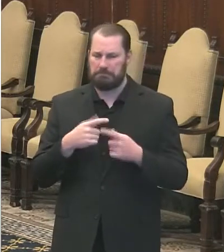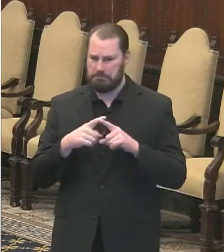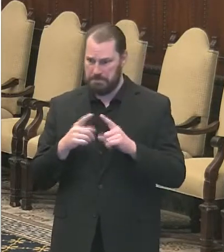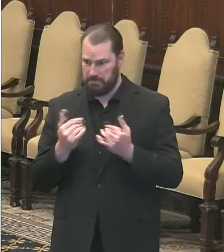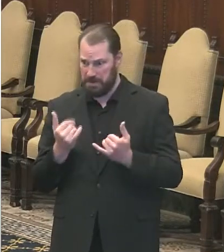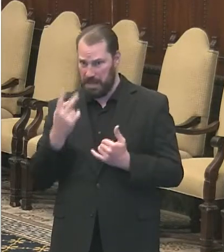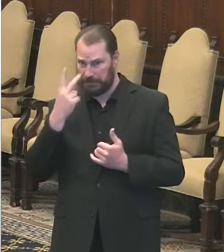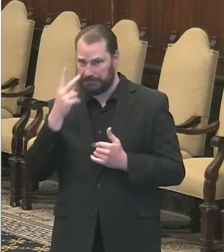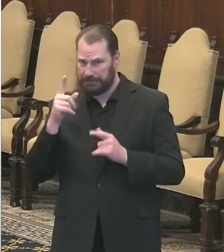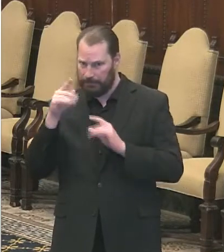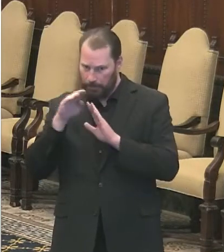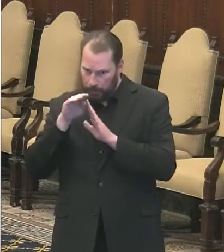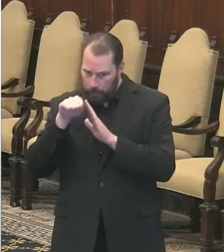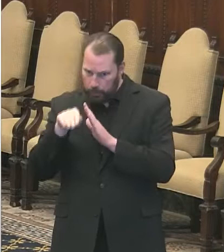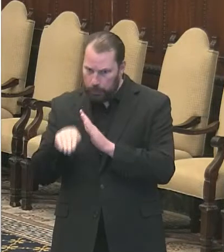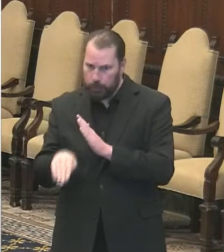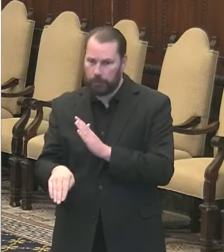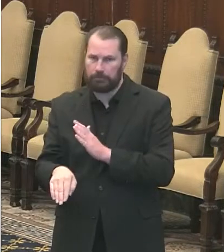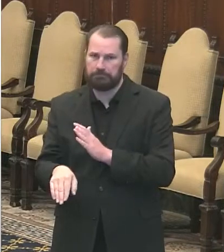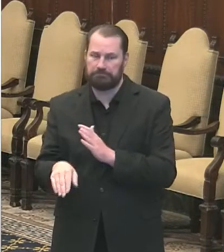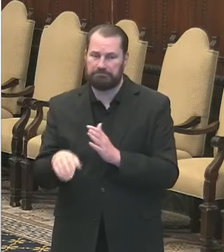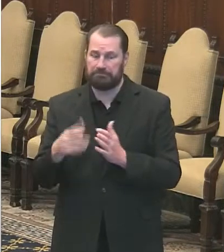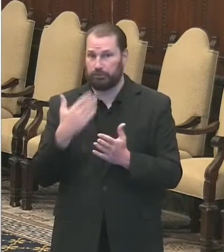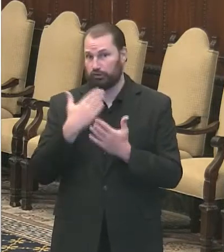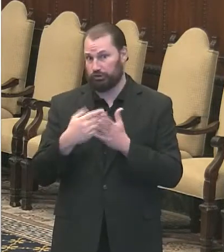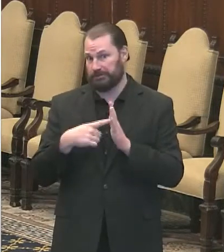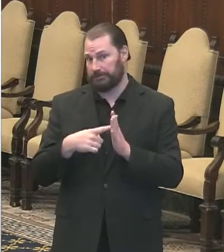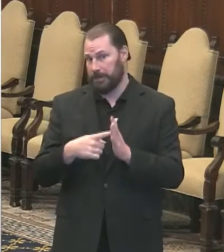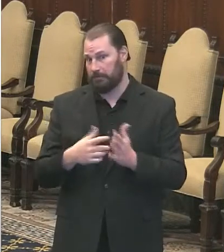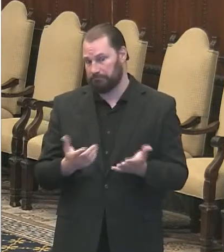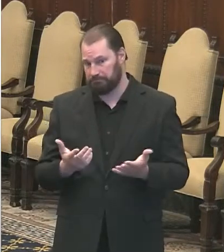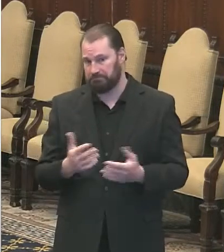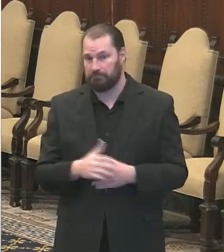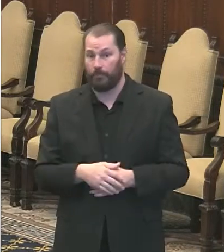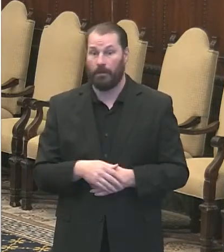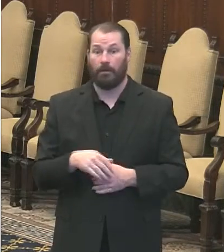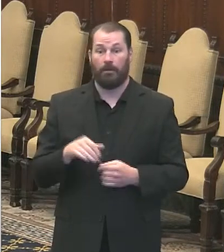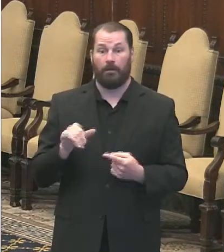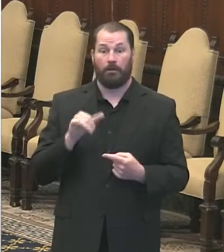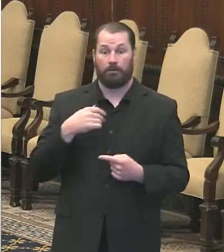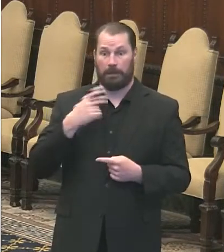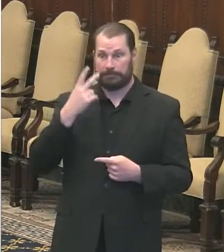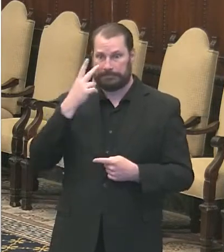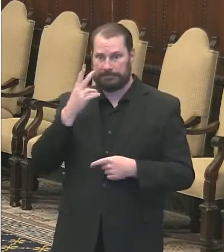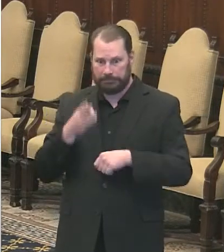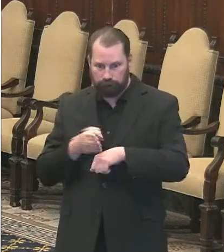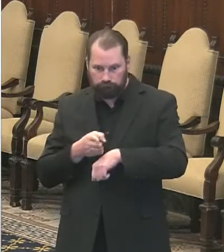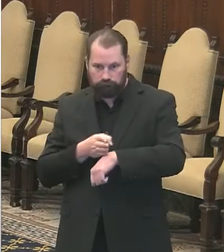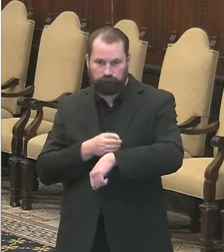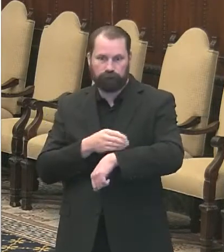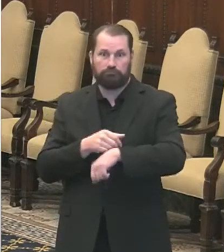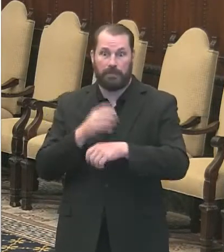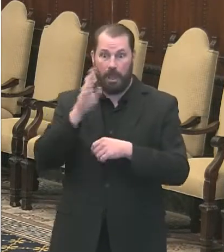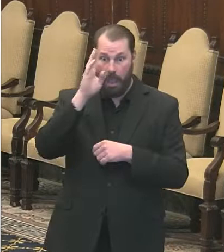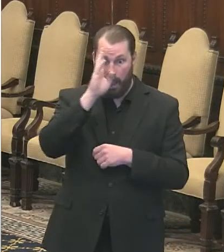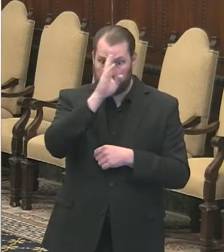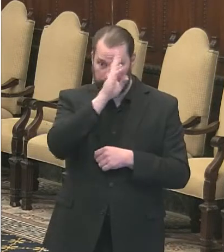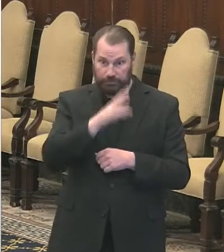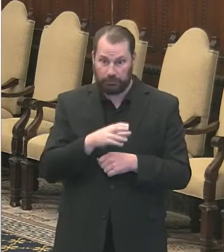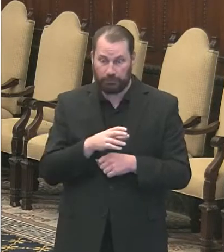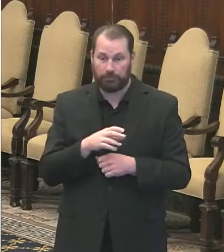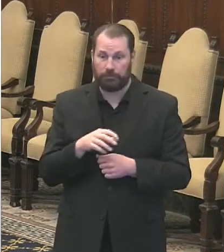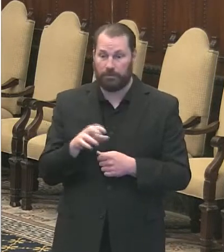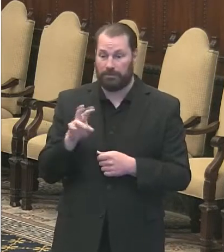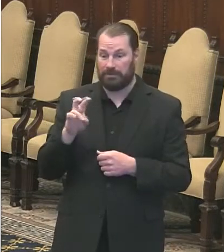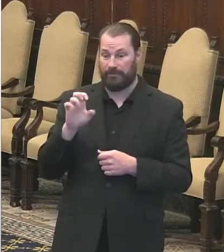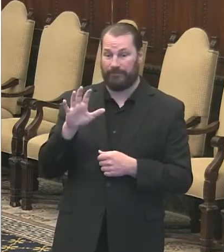sign. We're also seeing progress in our hospitals. As of this morning, there were 758 inpatients with coronavirus